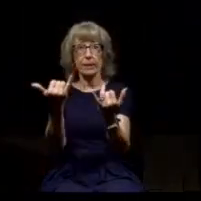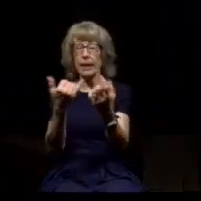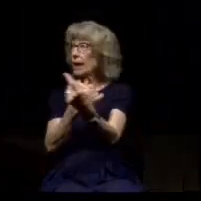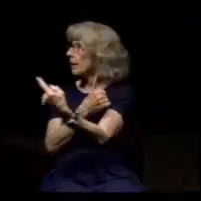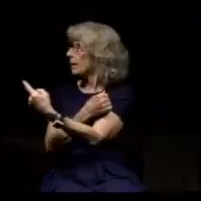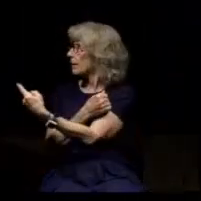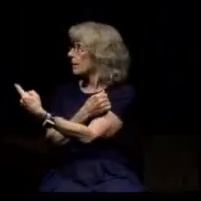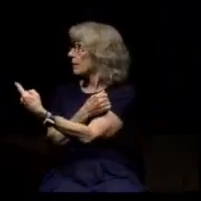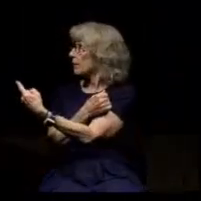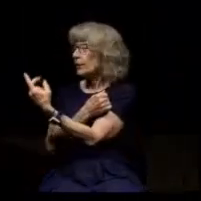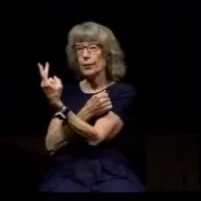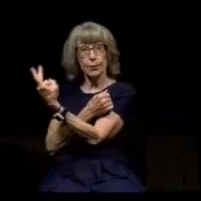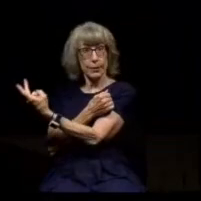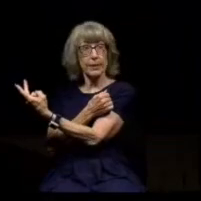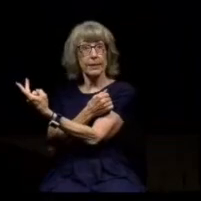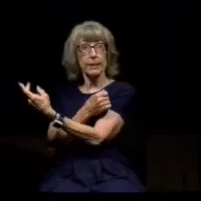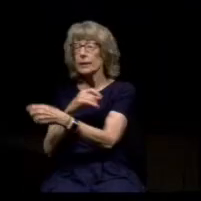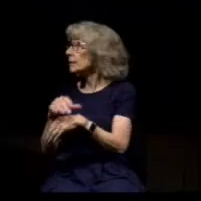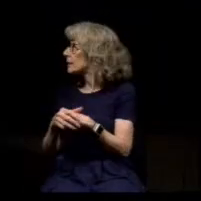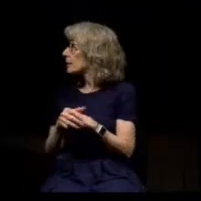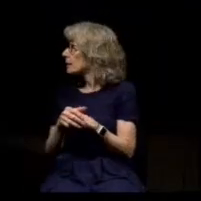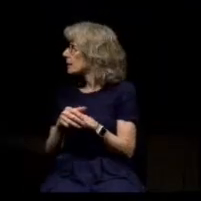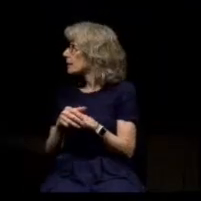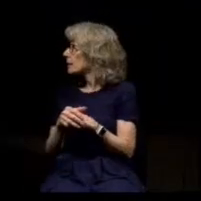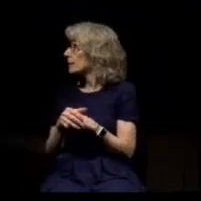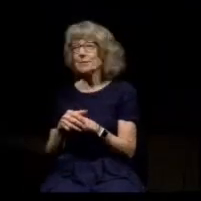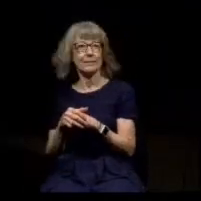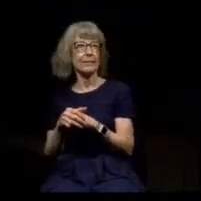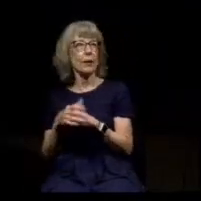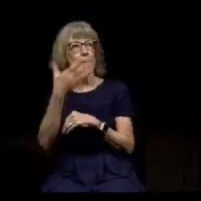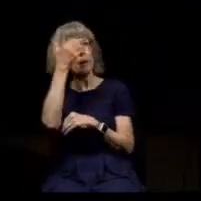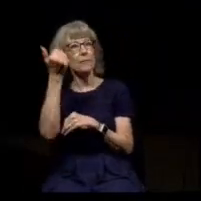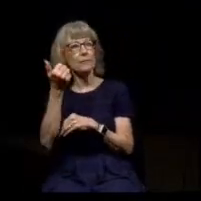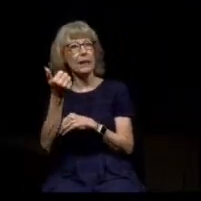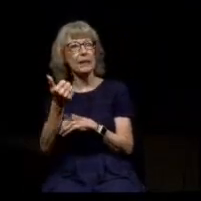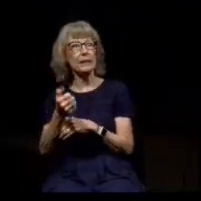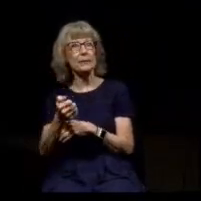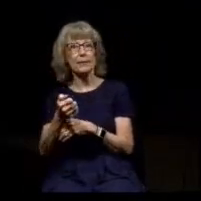as things get darker and darker, and I didn't turn it on.